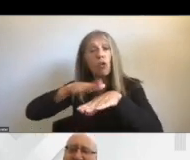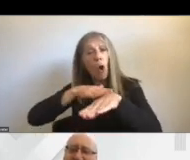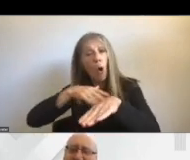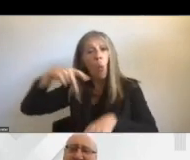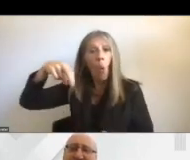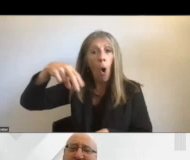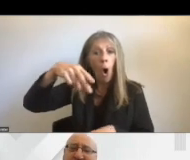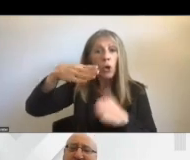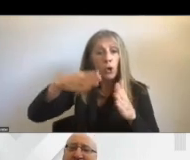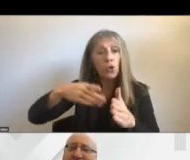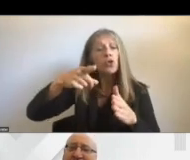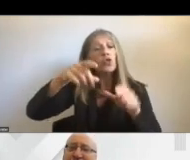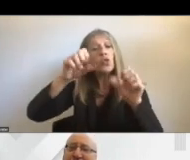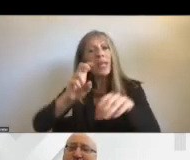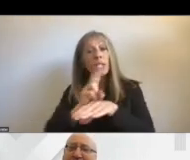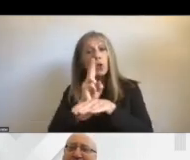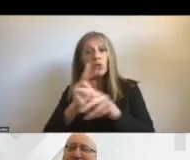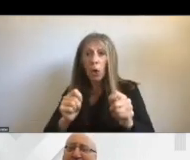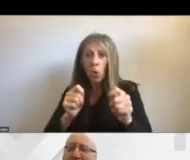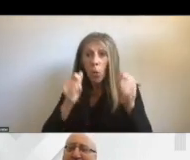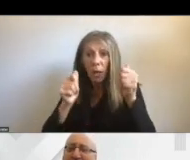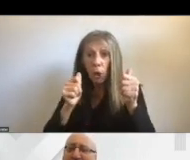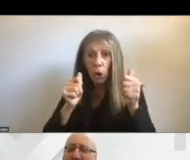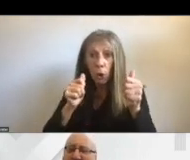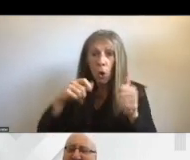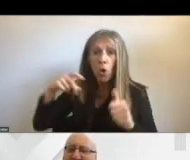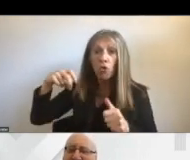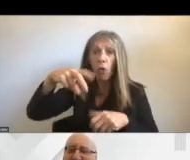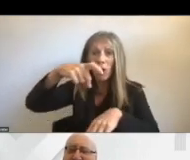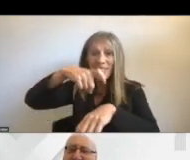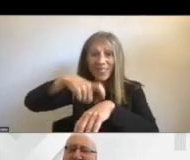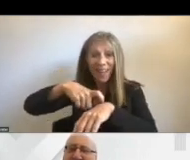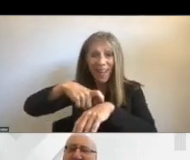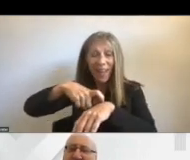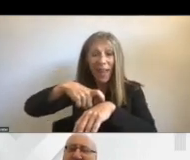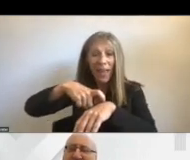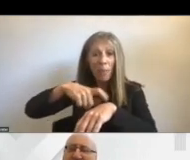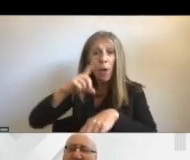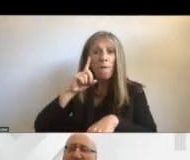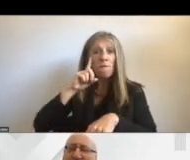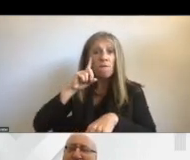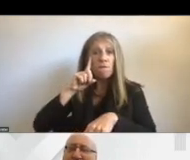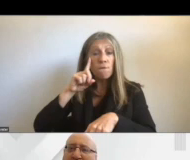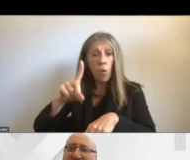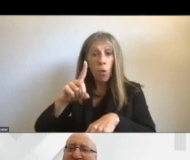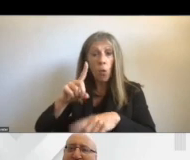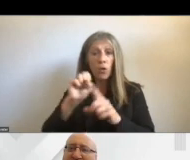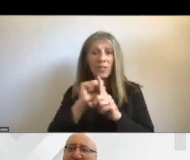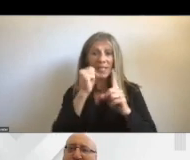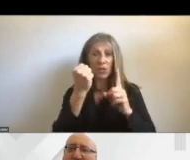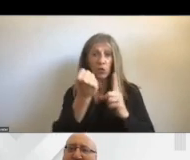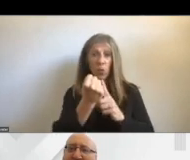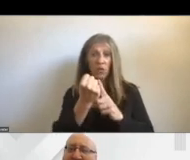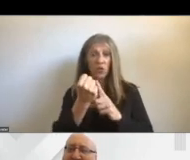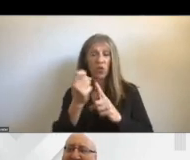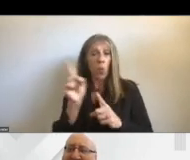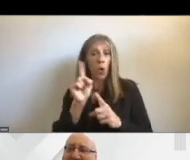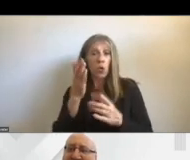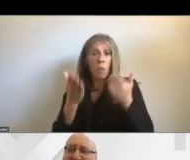On perpendicular curb ramp runs, as pictured, where the ends of the bottom grade break are behind the back of